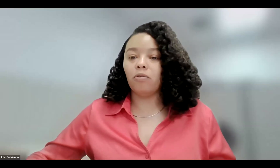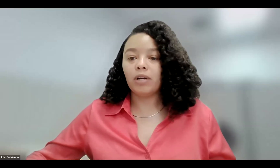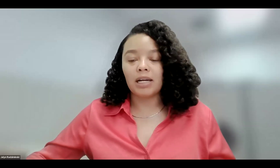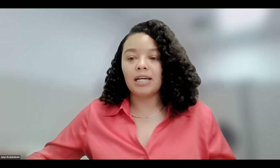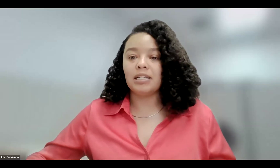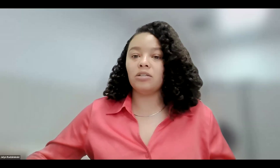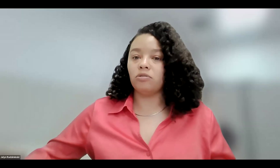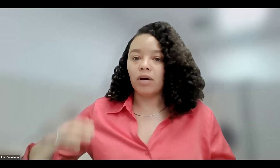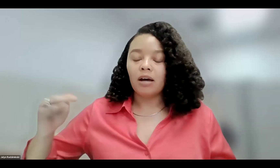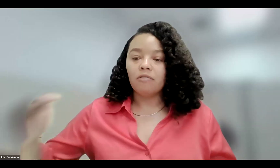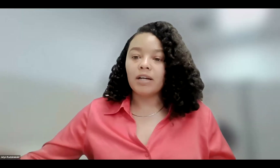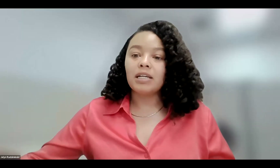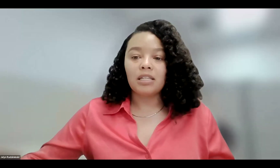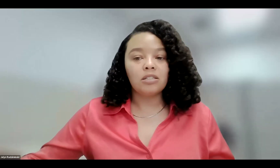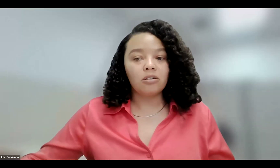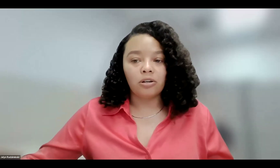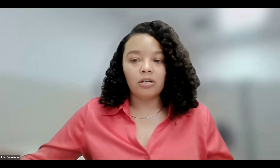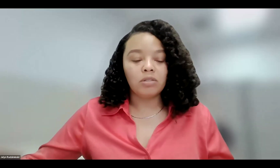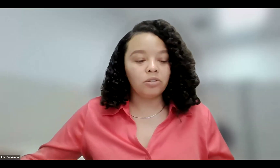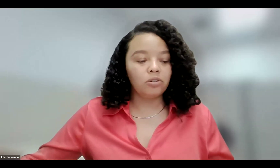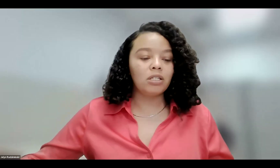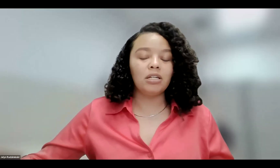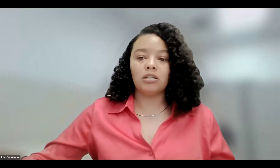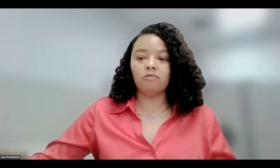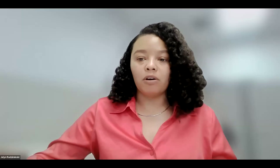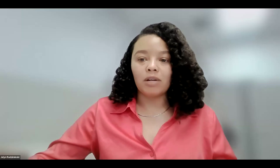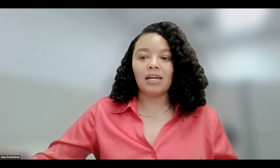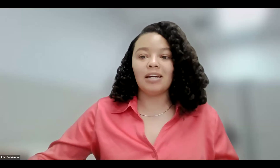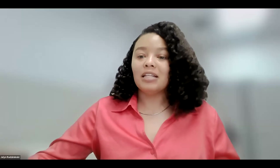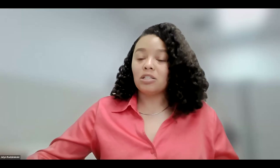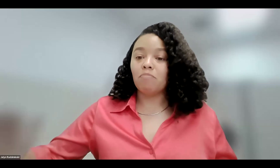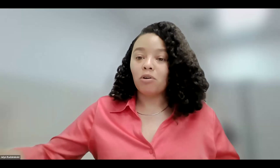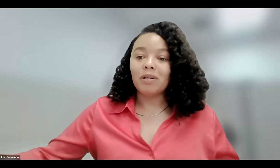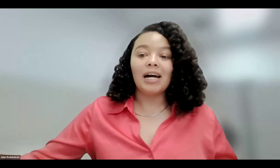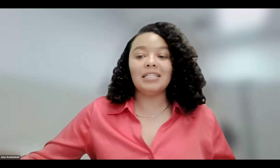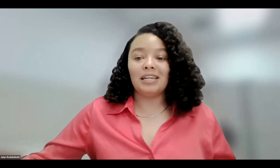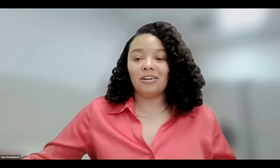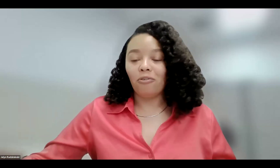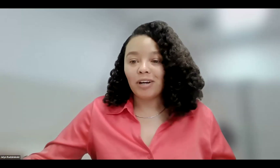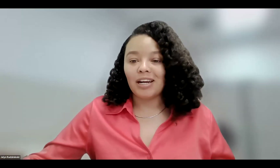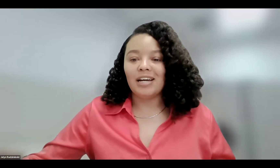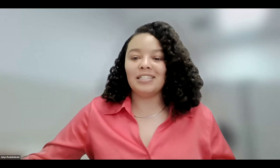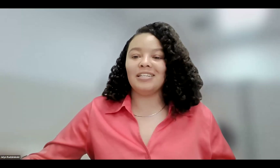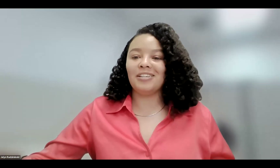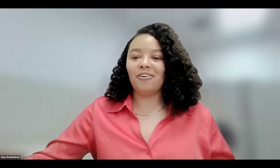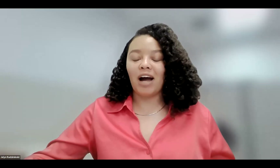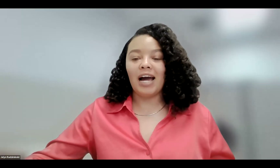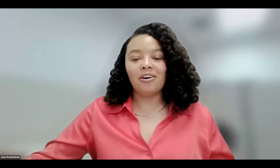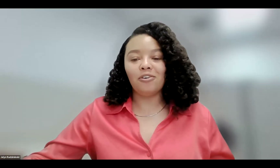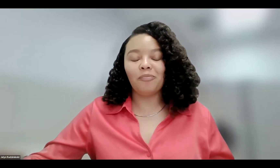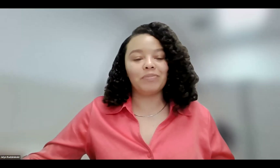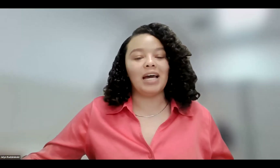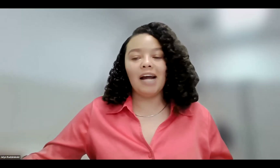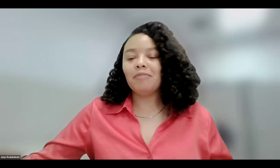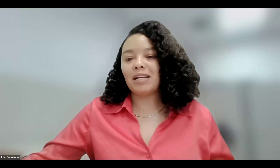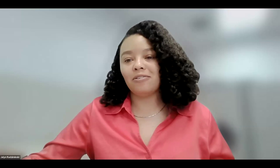from organizing to funding these alternative solutions to voting to mobilizing and organizing. So I